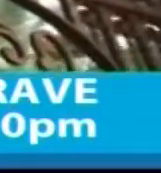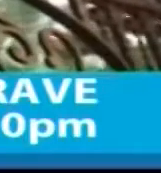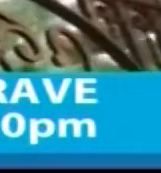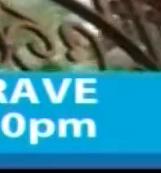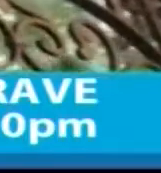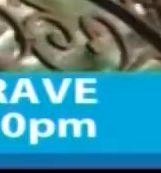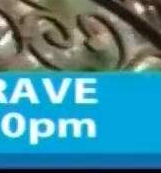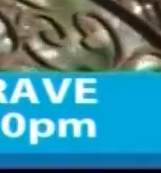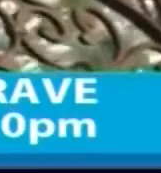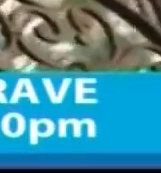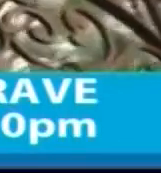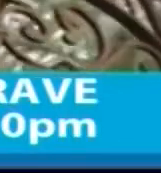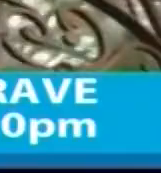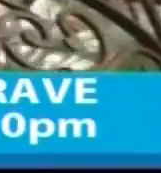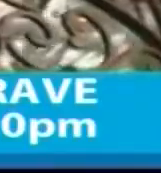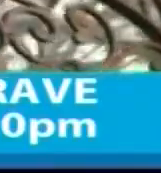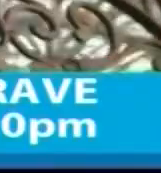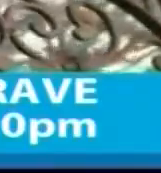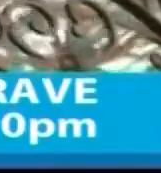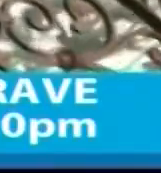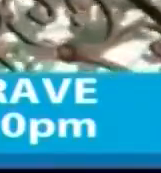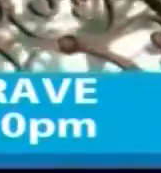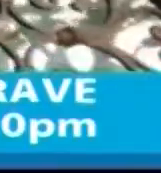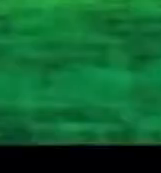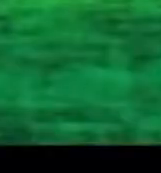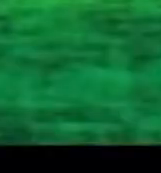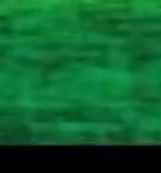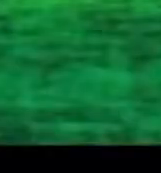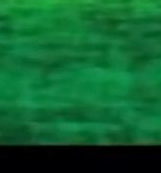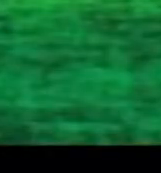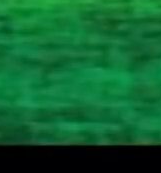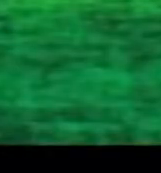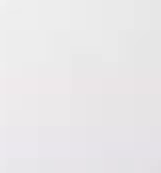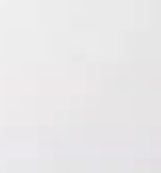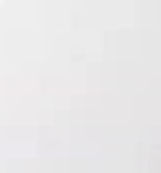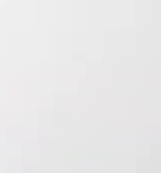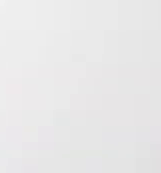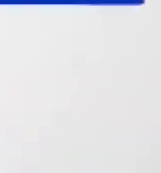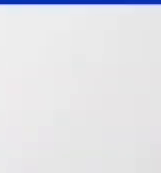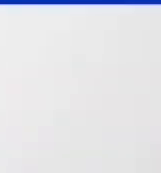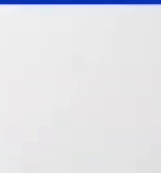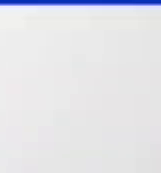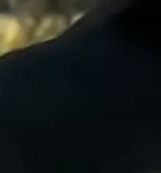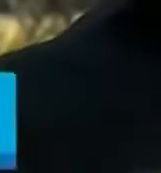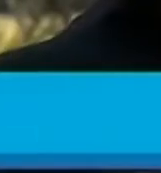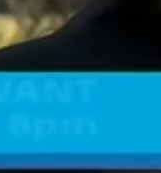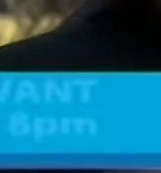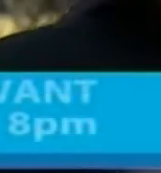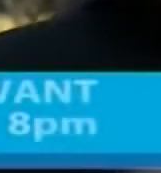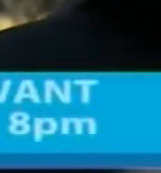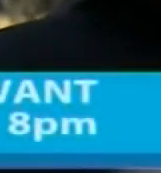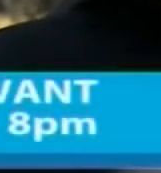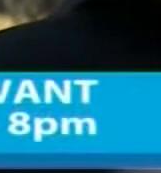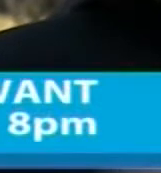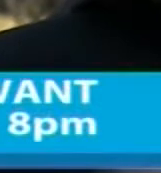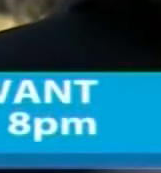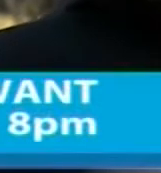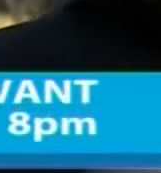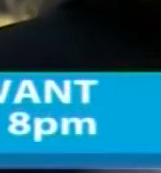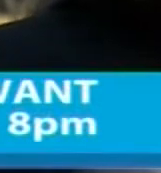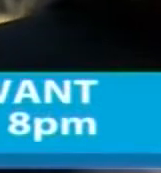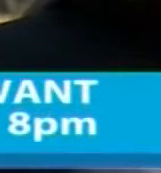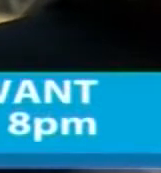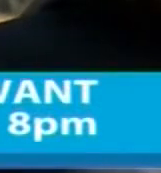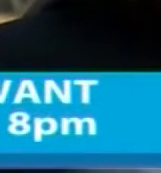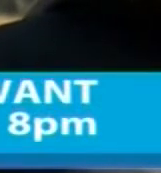survivors, yeah, the black survivors. Next on. But I think that what you don't like and what you don't